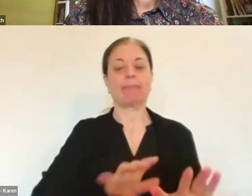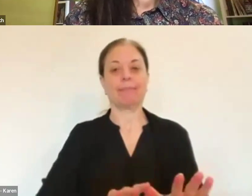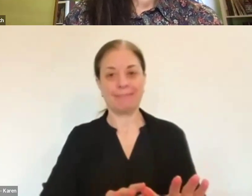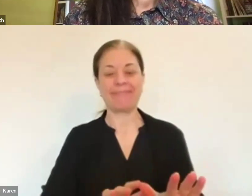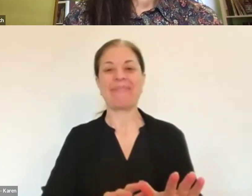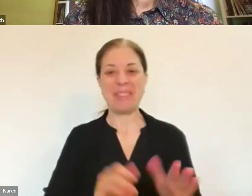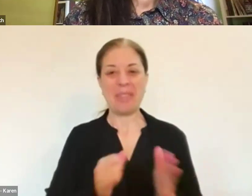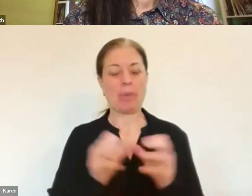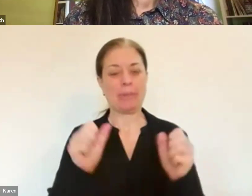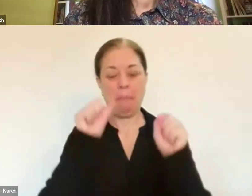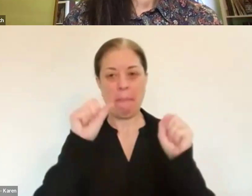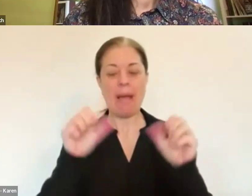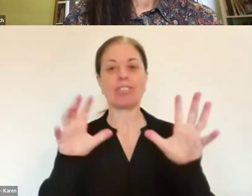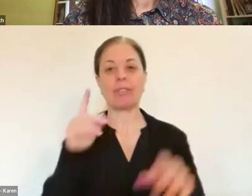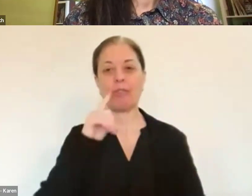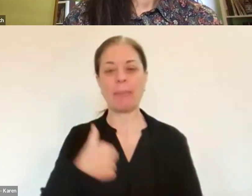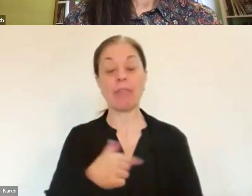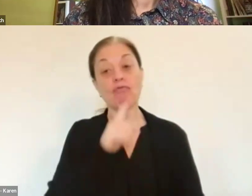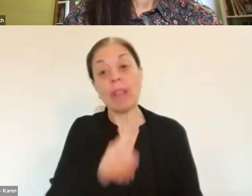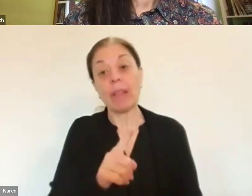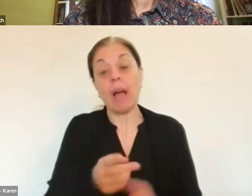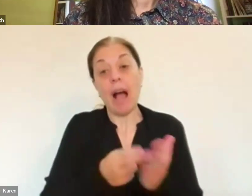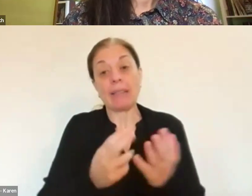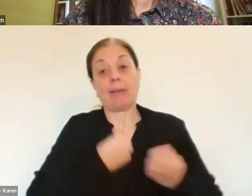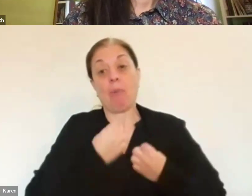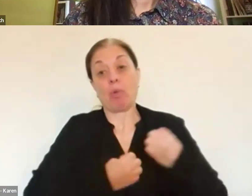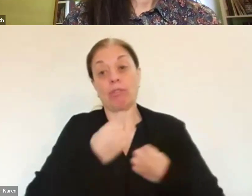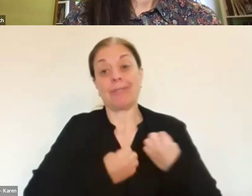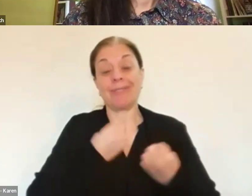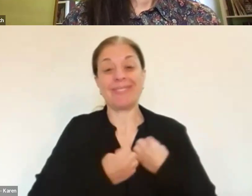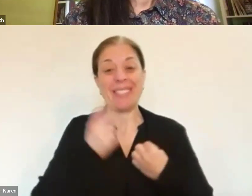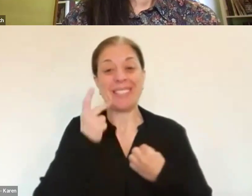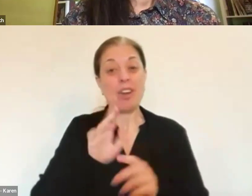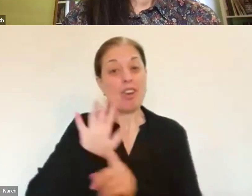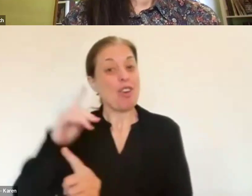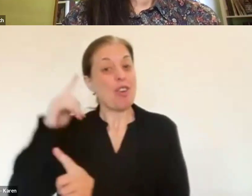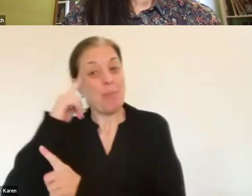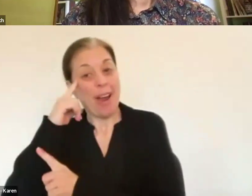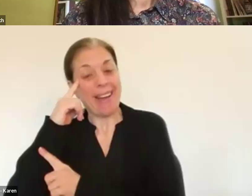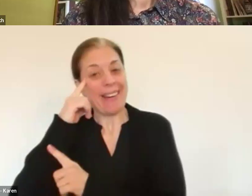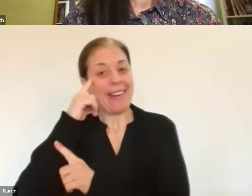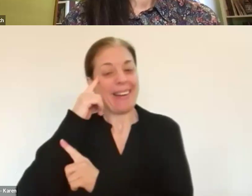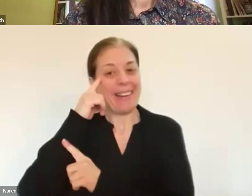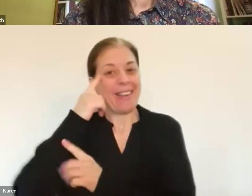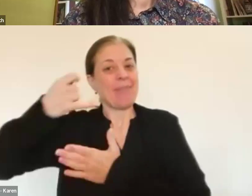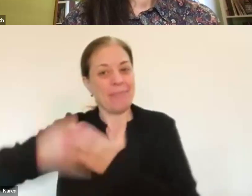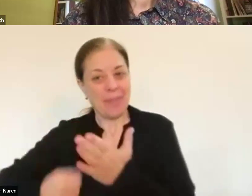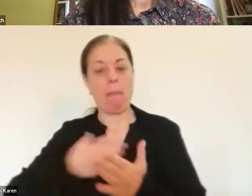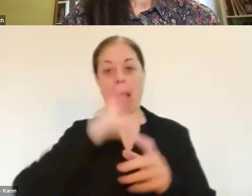was magical for me, and really actually honestly emotional to see her bring my imaginings to life in